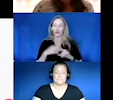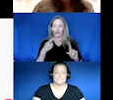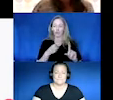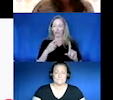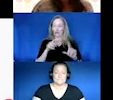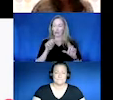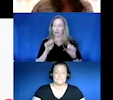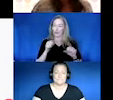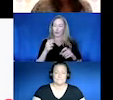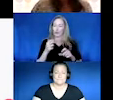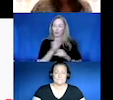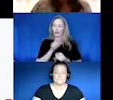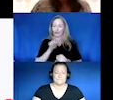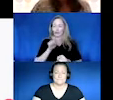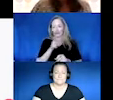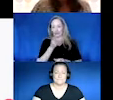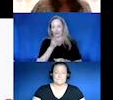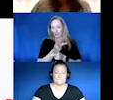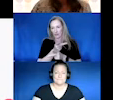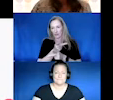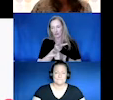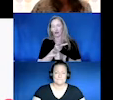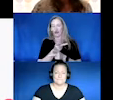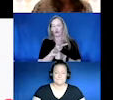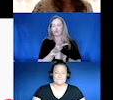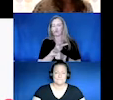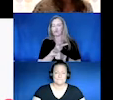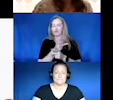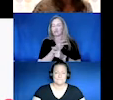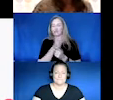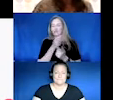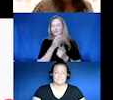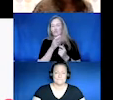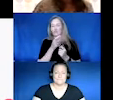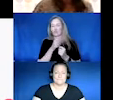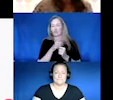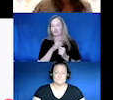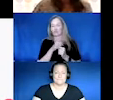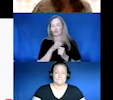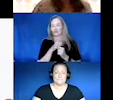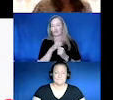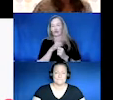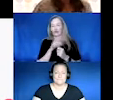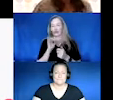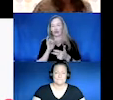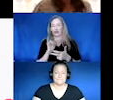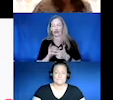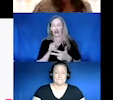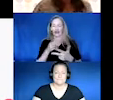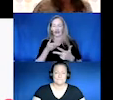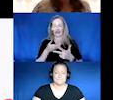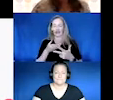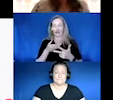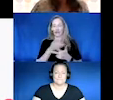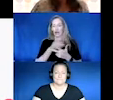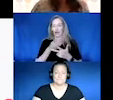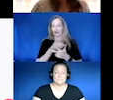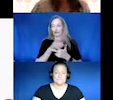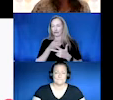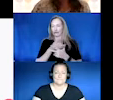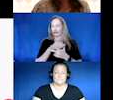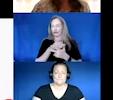care that in past pregnancies had been more difficult to obtain because she had to drive all the